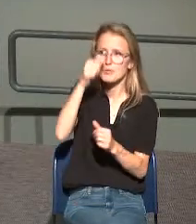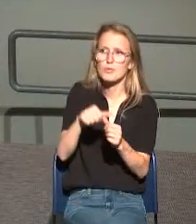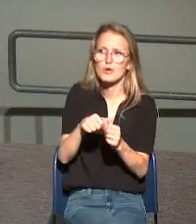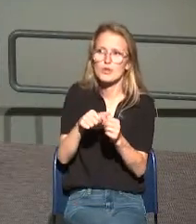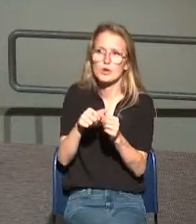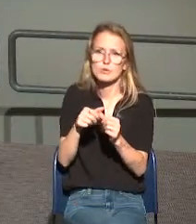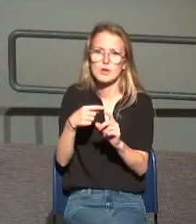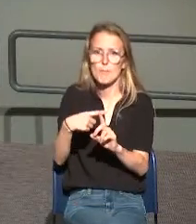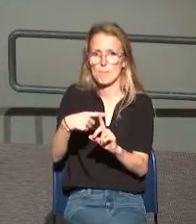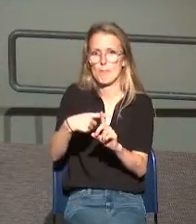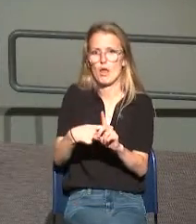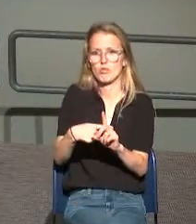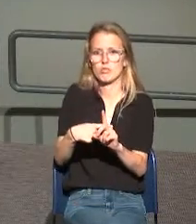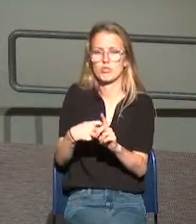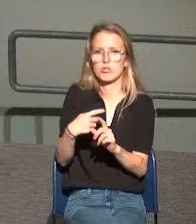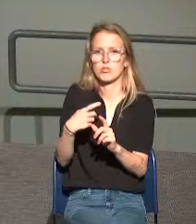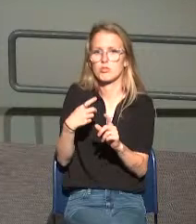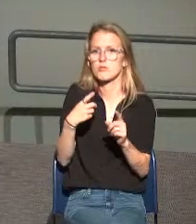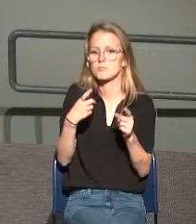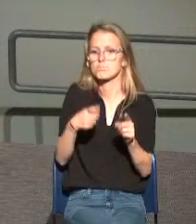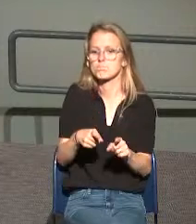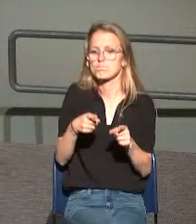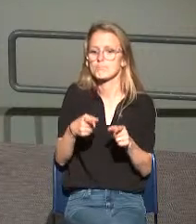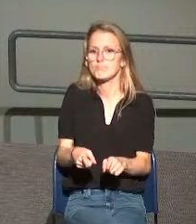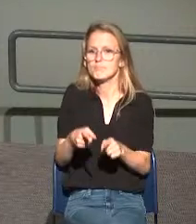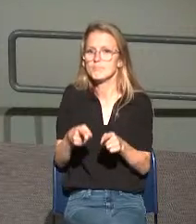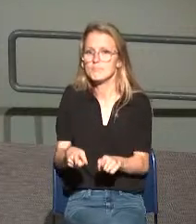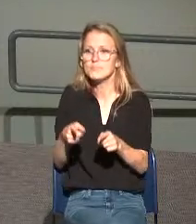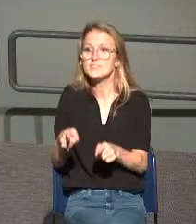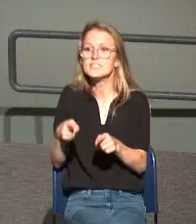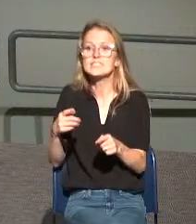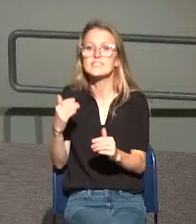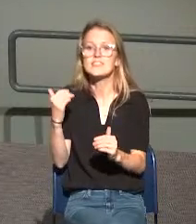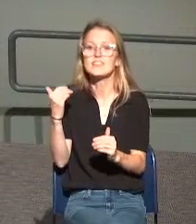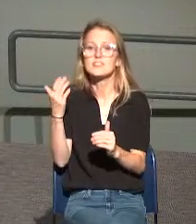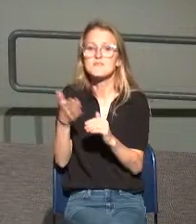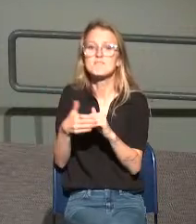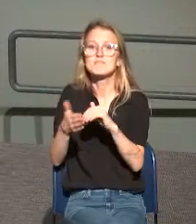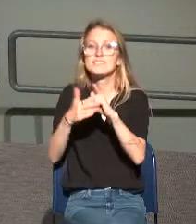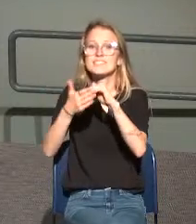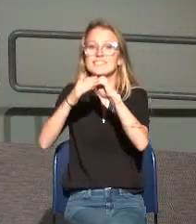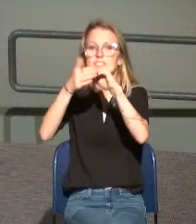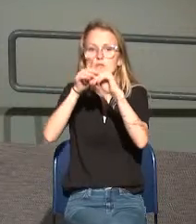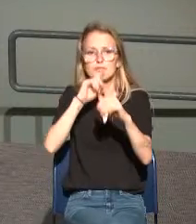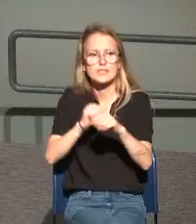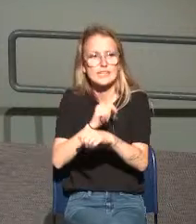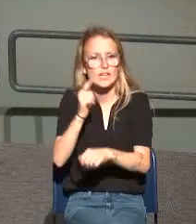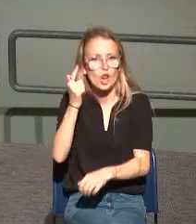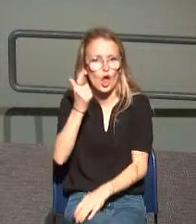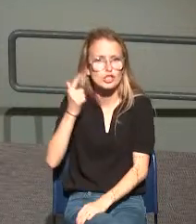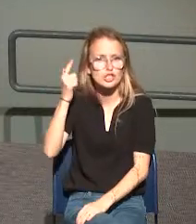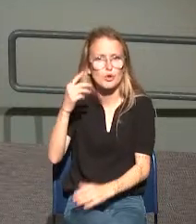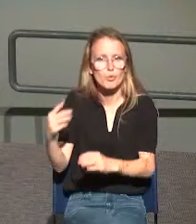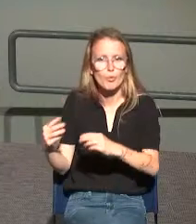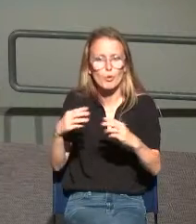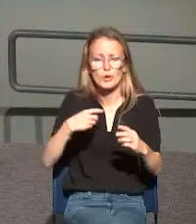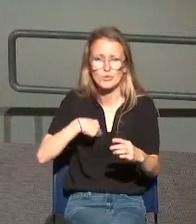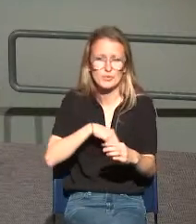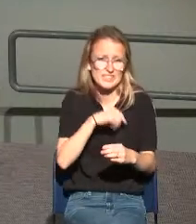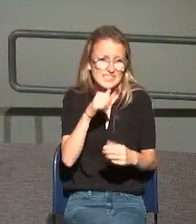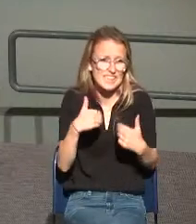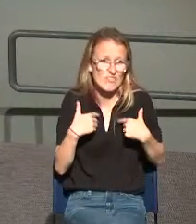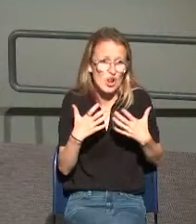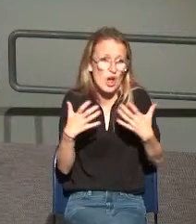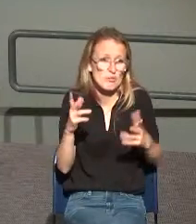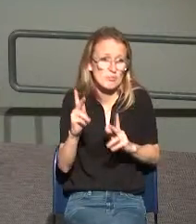buildup, before we actually had full-blown combat operations. It was very much a logistics war. We had very little basing in the Middle East, and so it had to